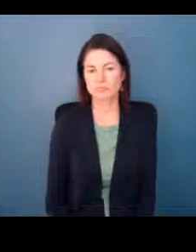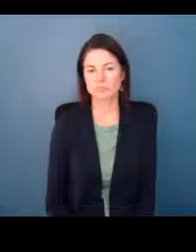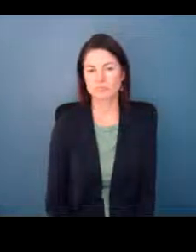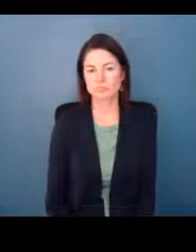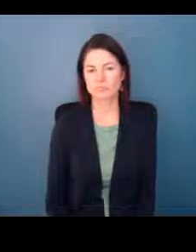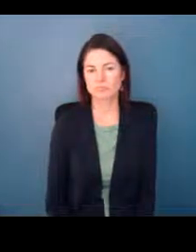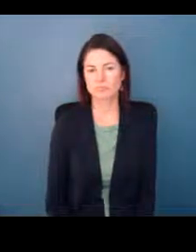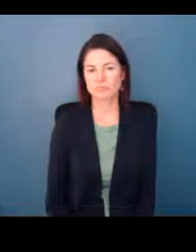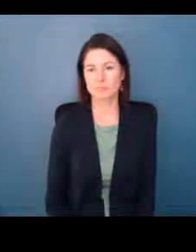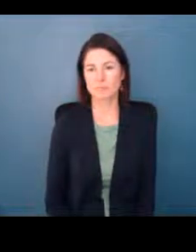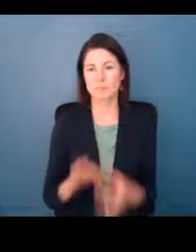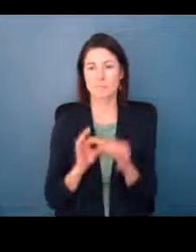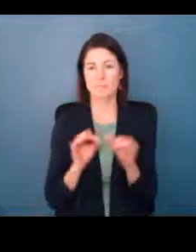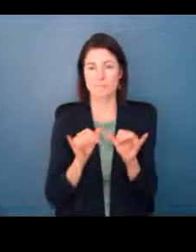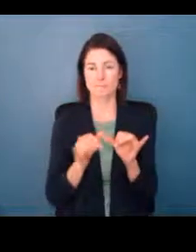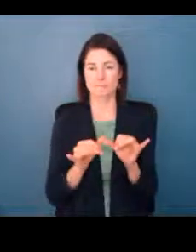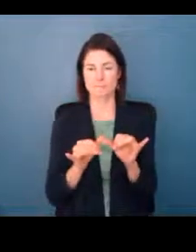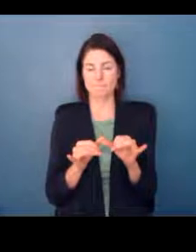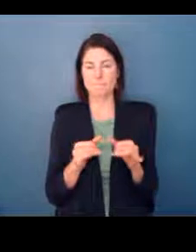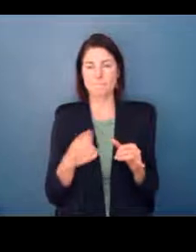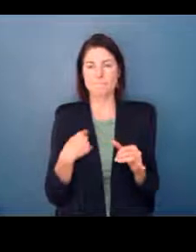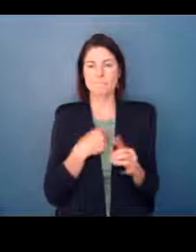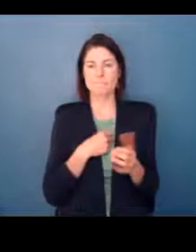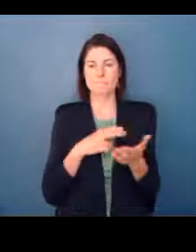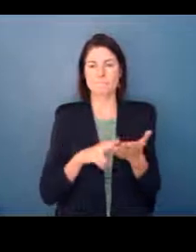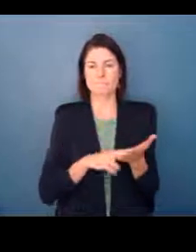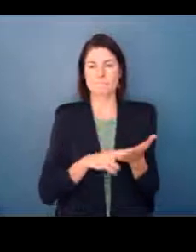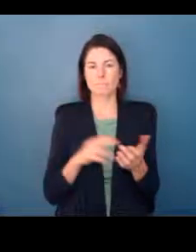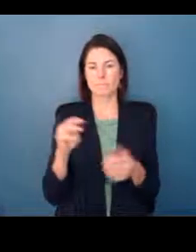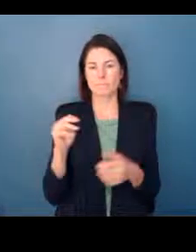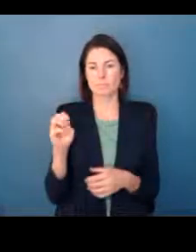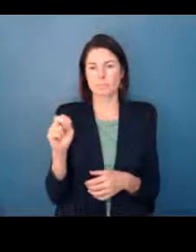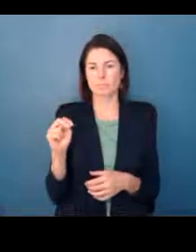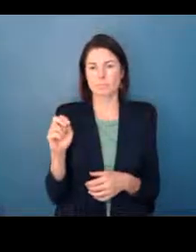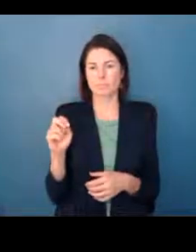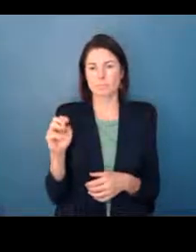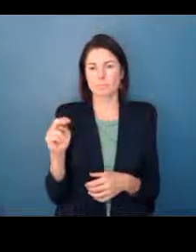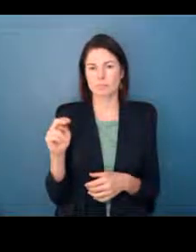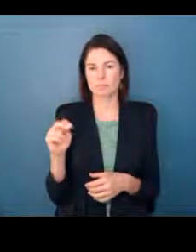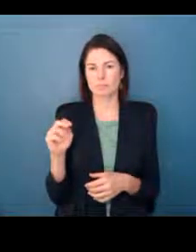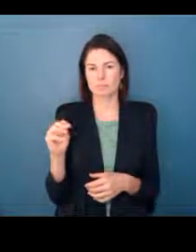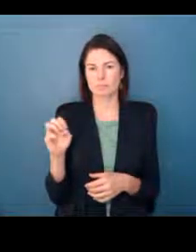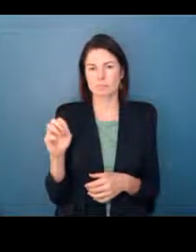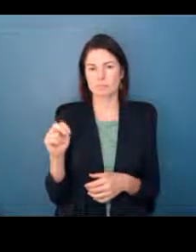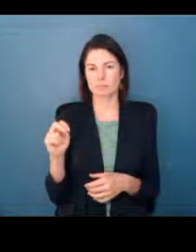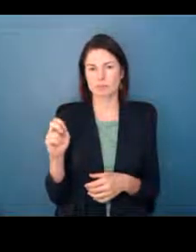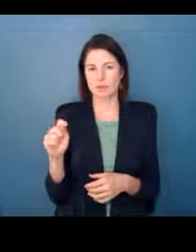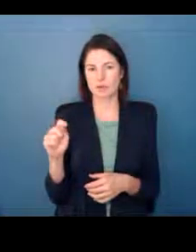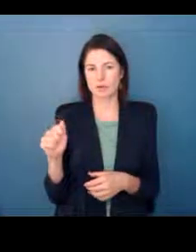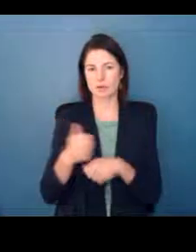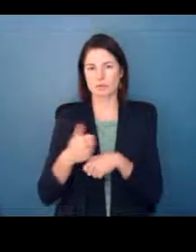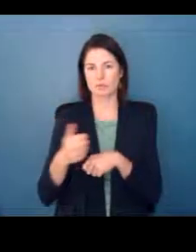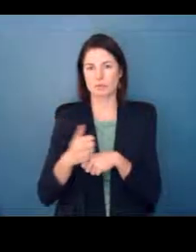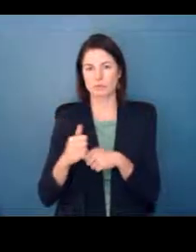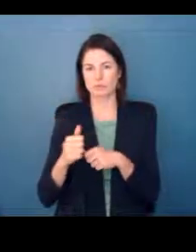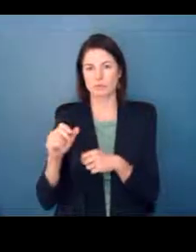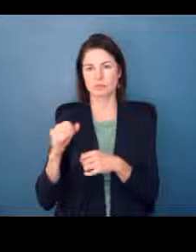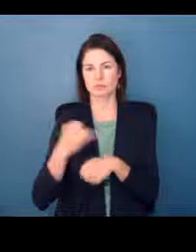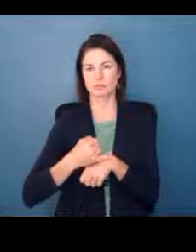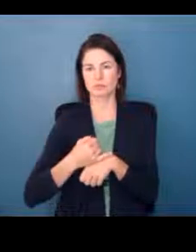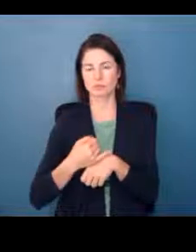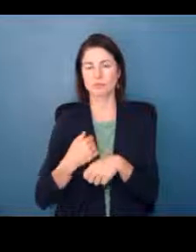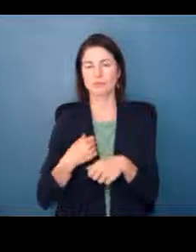we are contracting with the Mineta Institute, Mineta Transportation Institute, to do some research on metrics